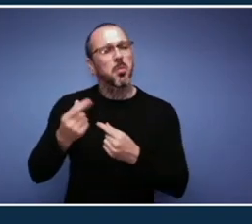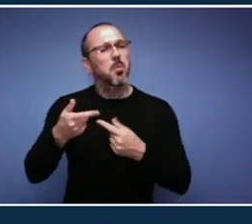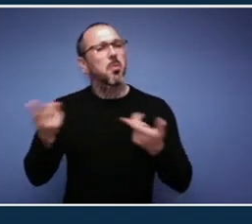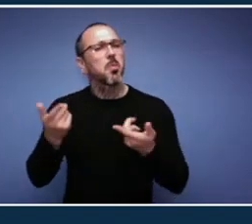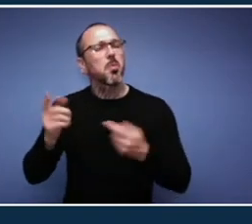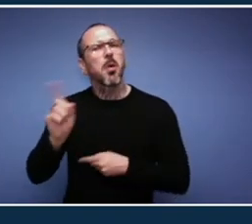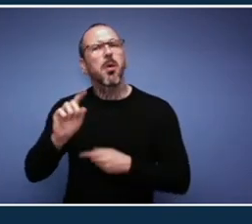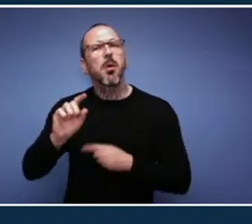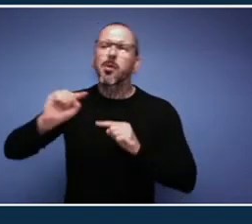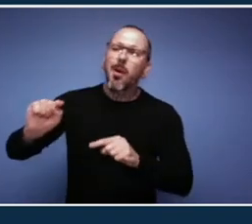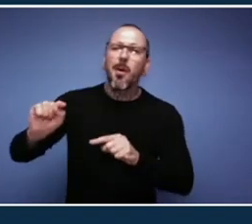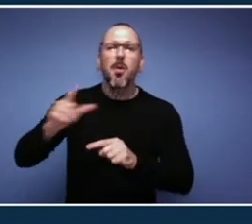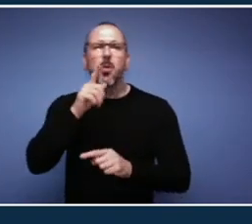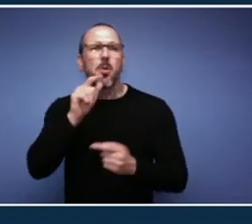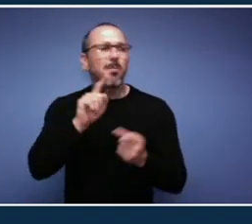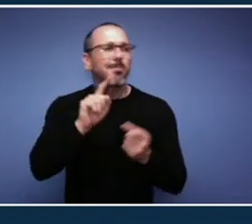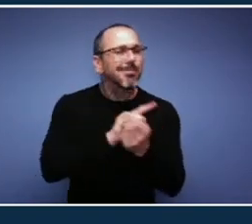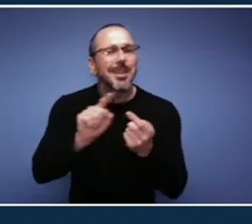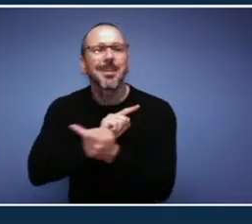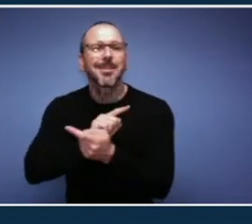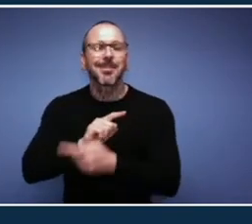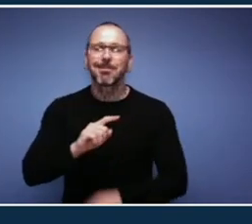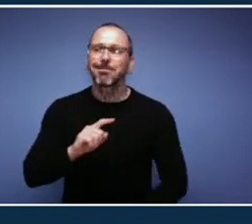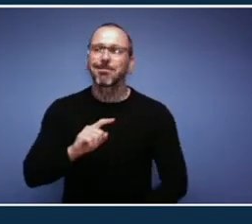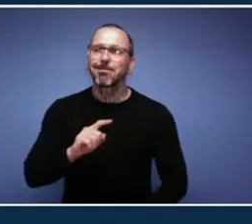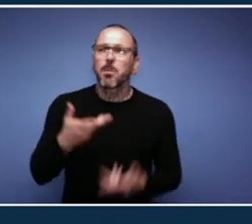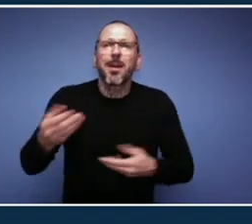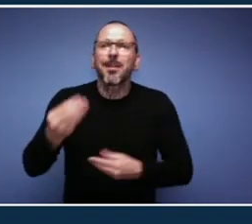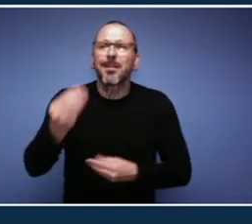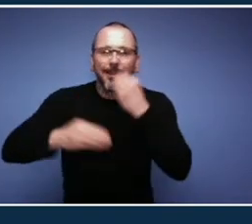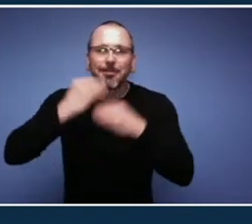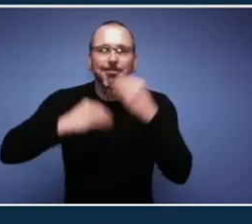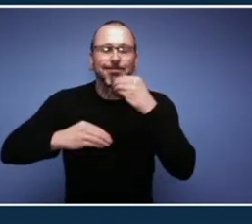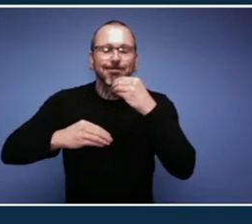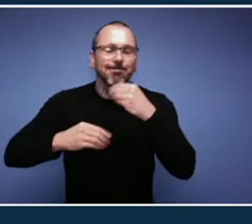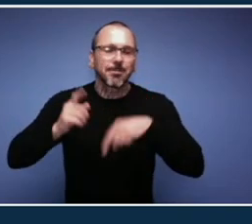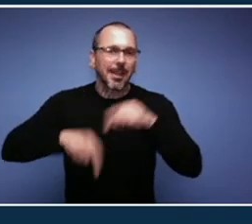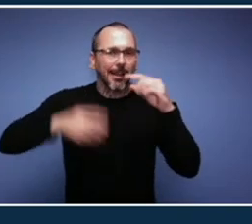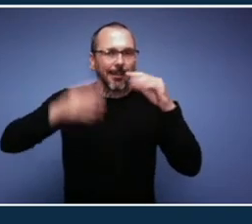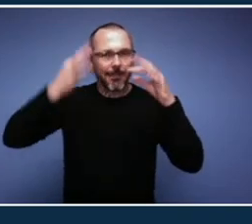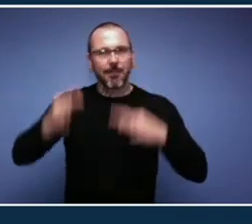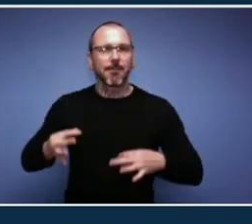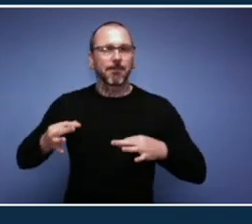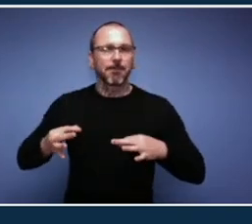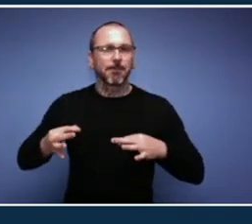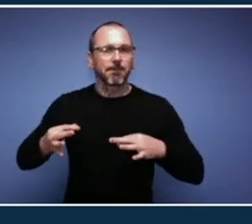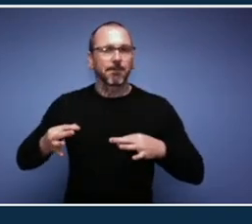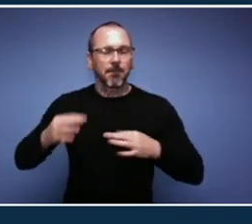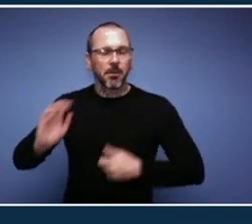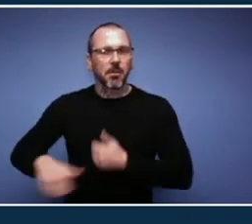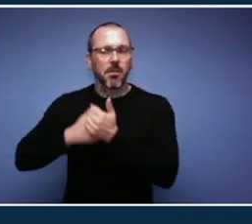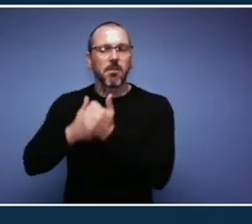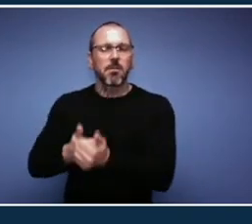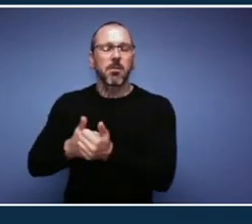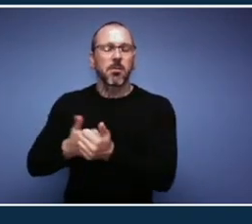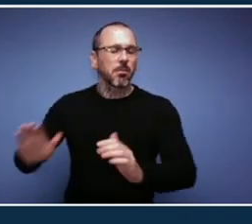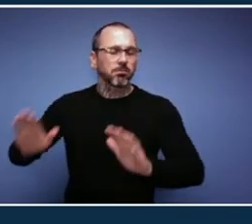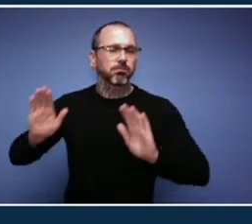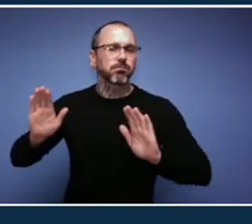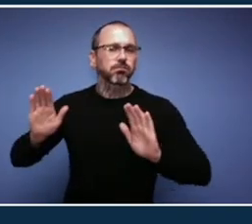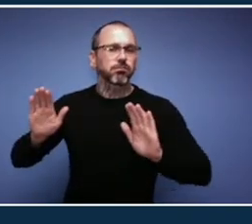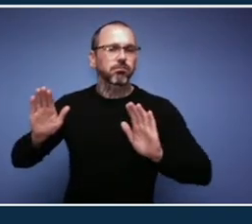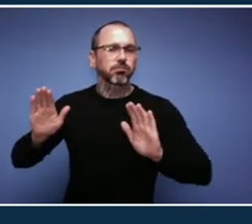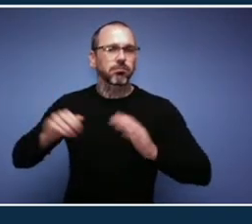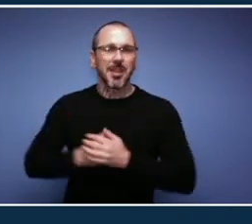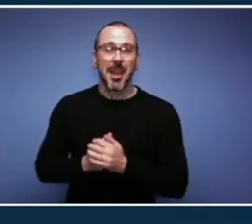it is what we refer to as an institutional setting. Vicki, you spent what, more than